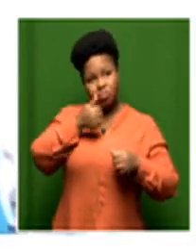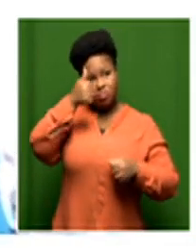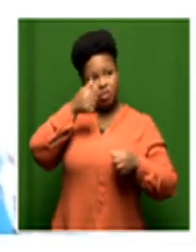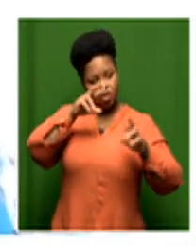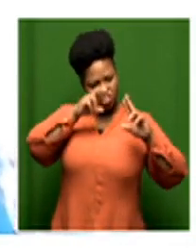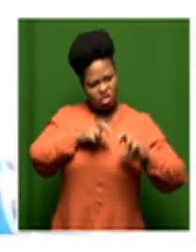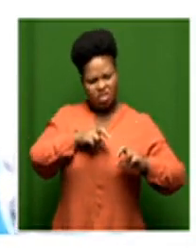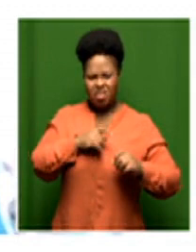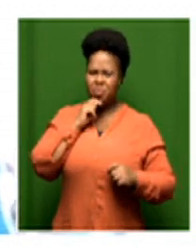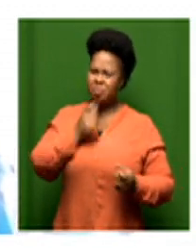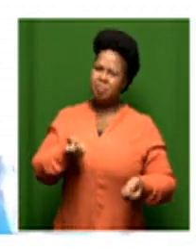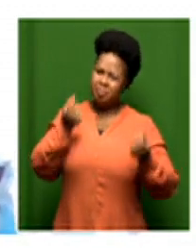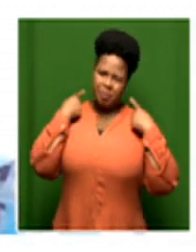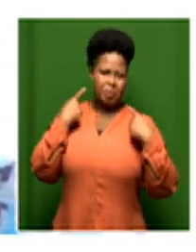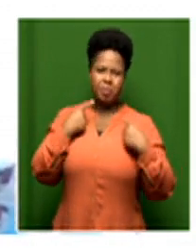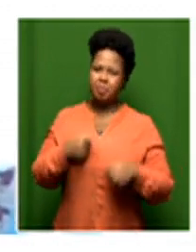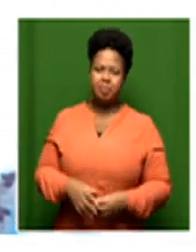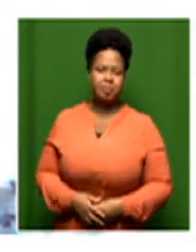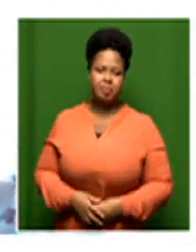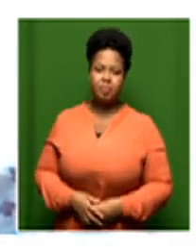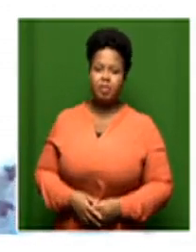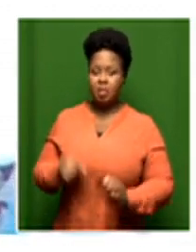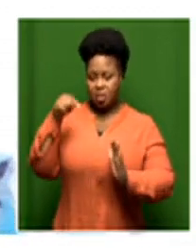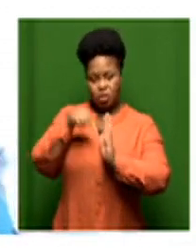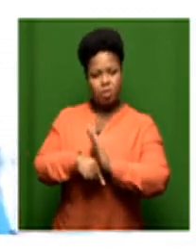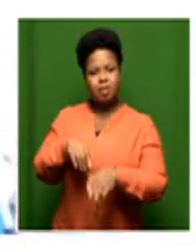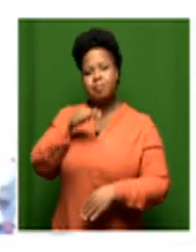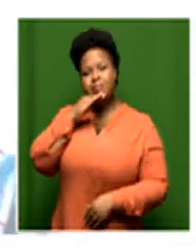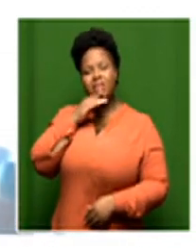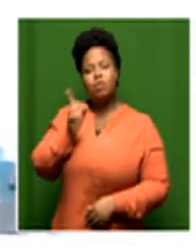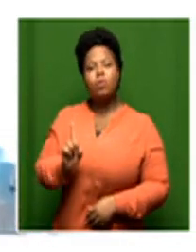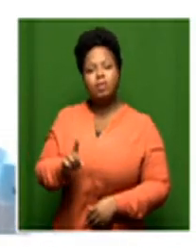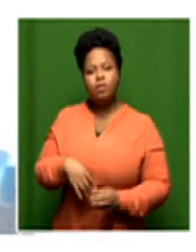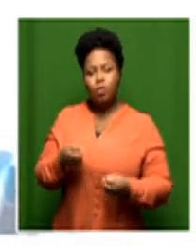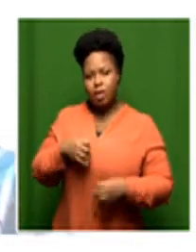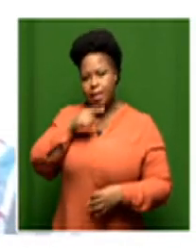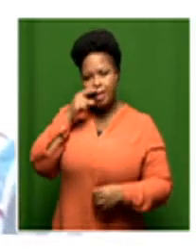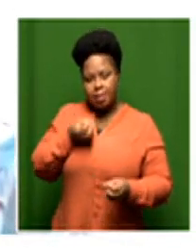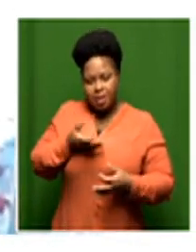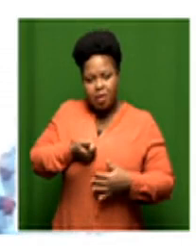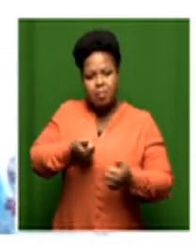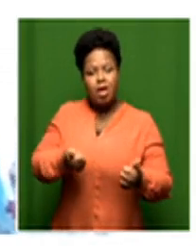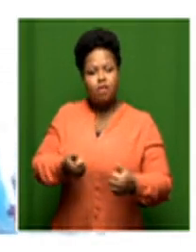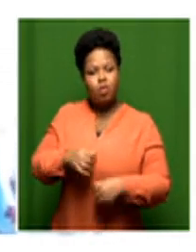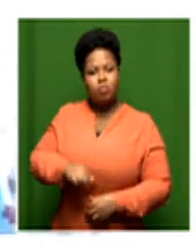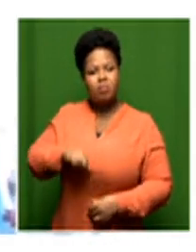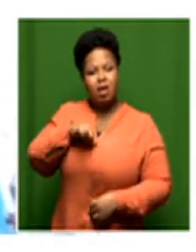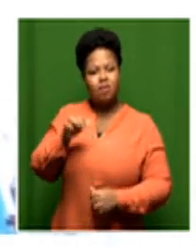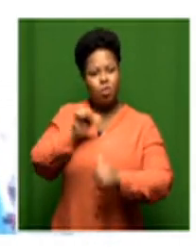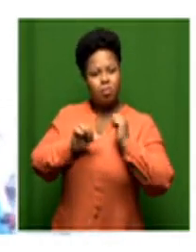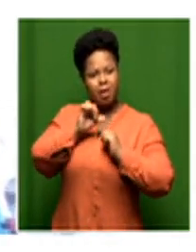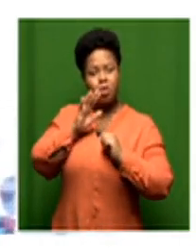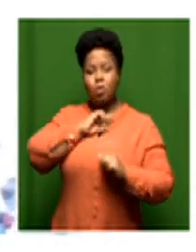research to understand exactly the context and the meaning of restoration. And many organizations,